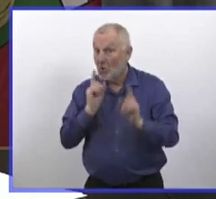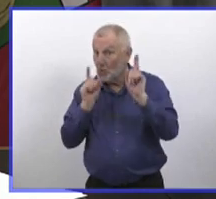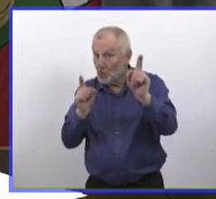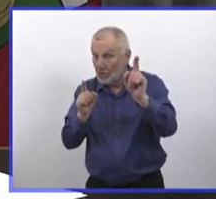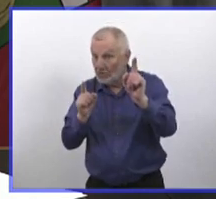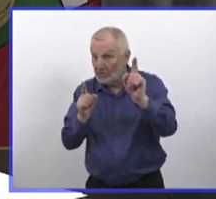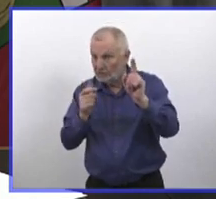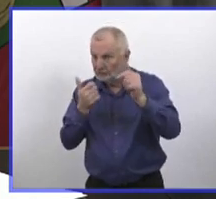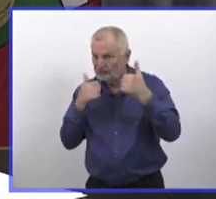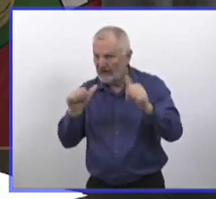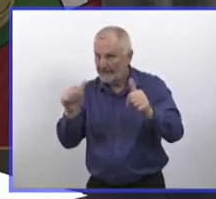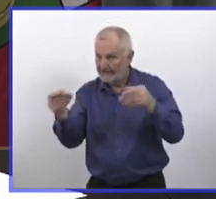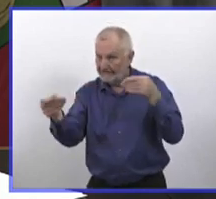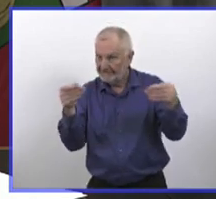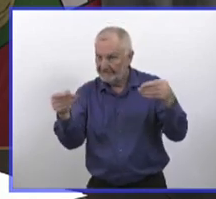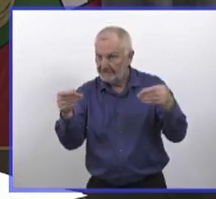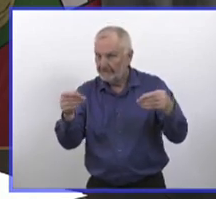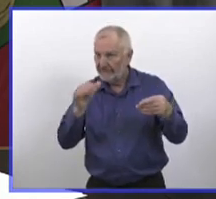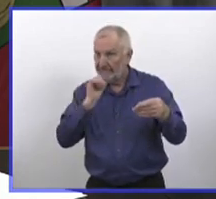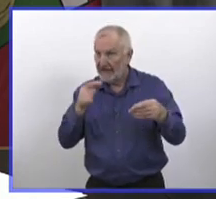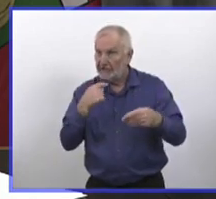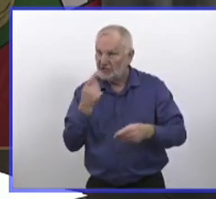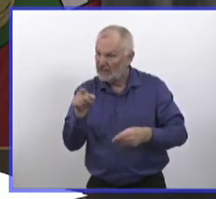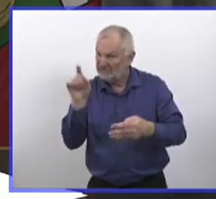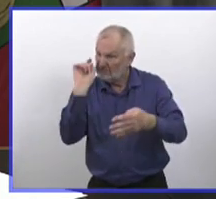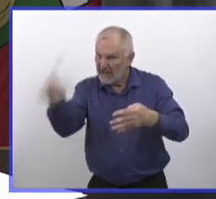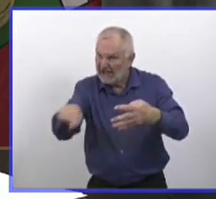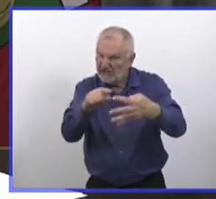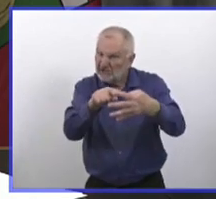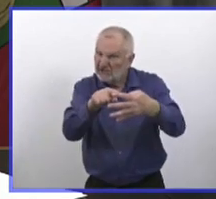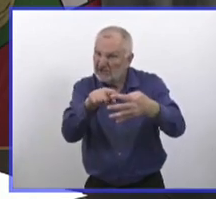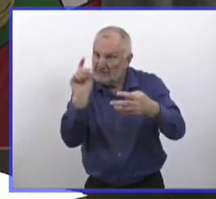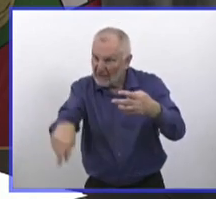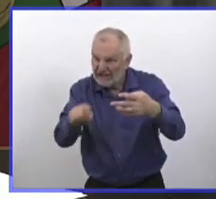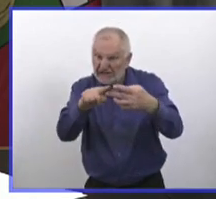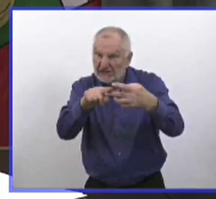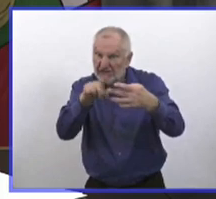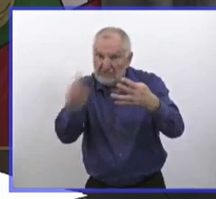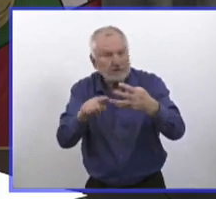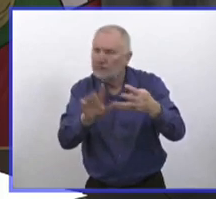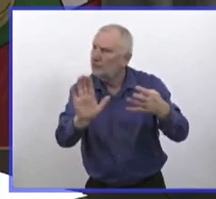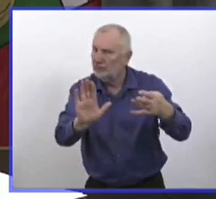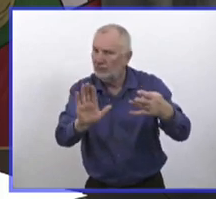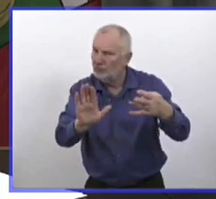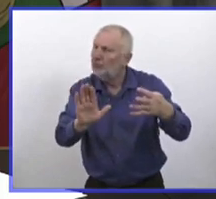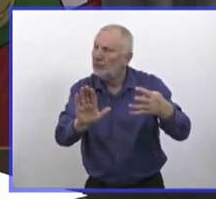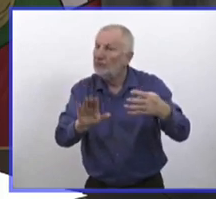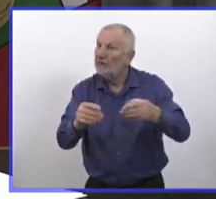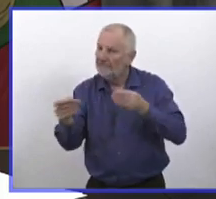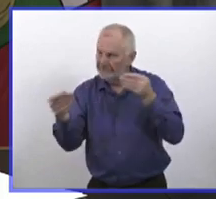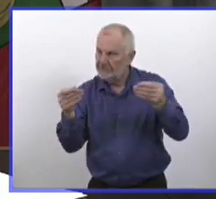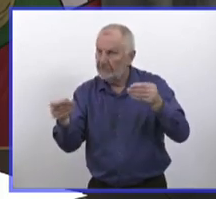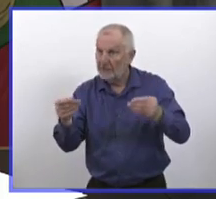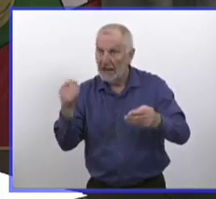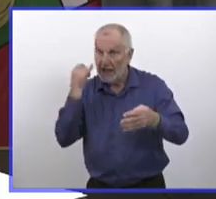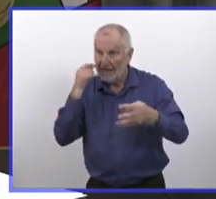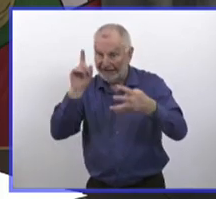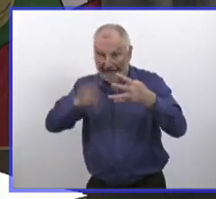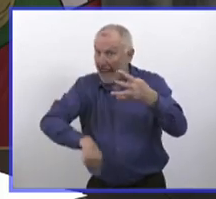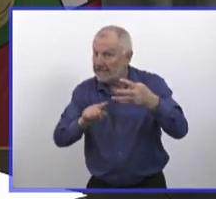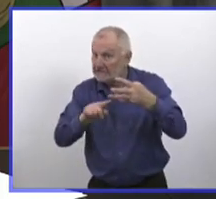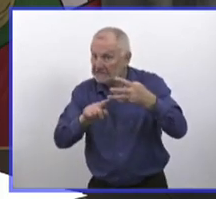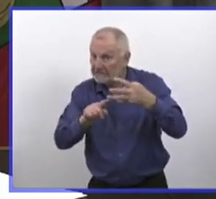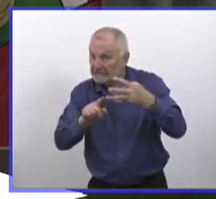flexibility so that people have the best chance at accessing what they're already eligible for, recognizing that NACI